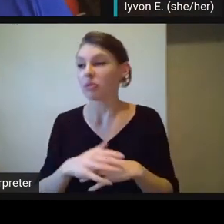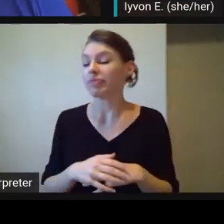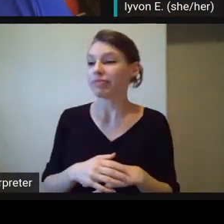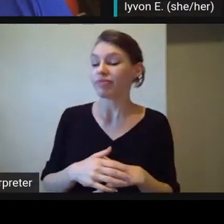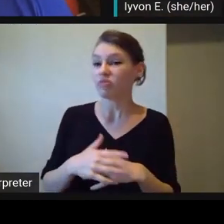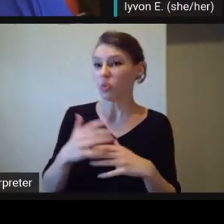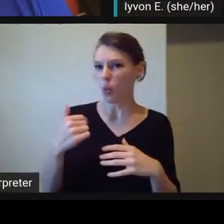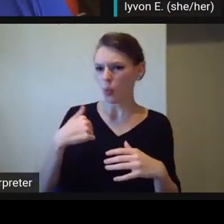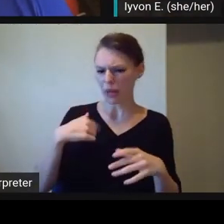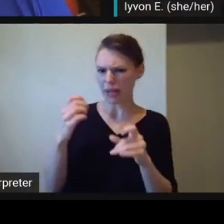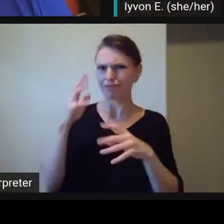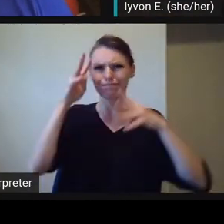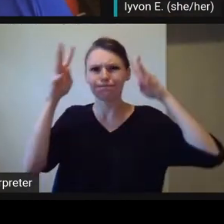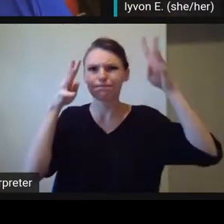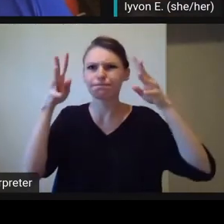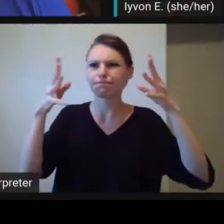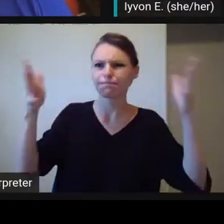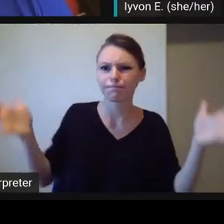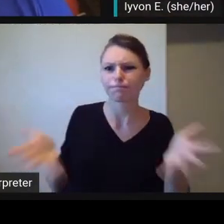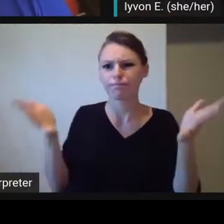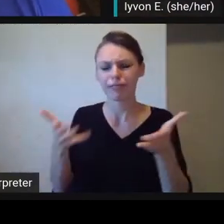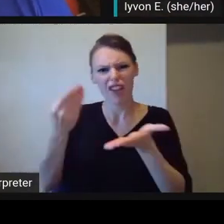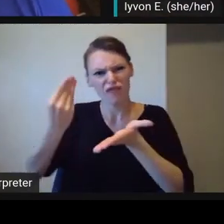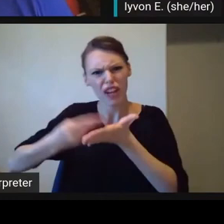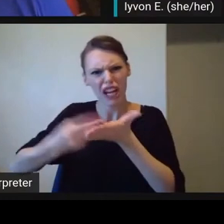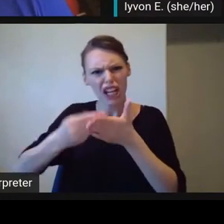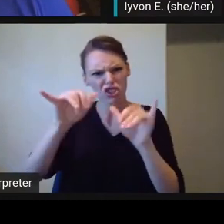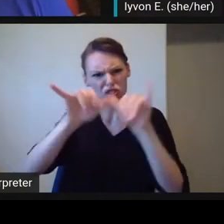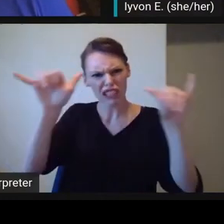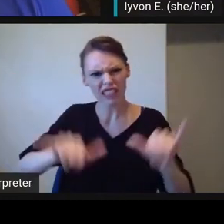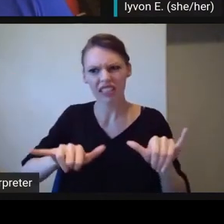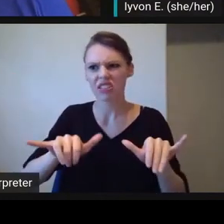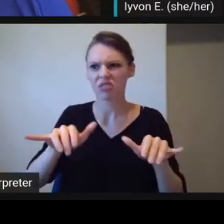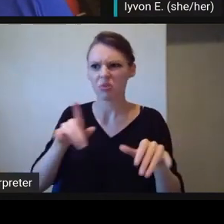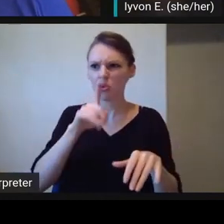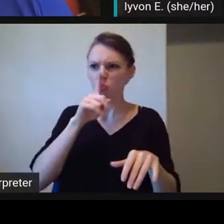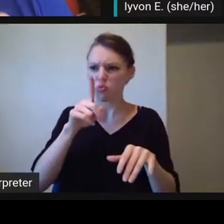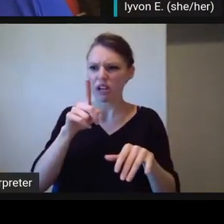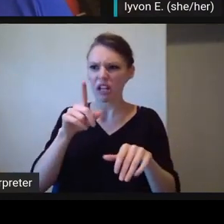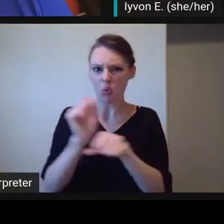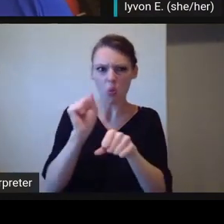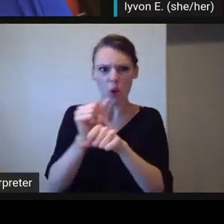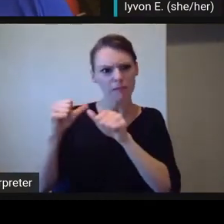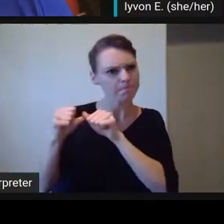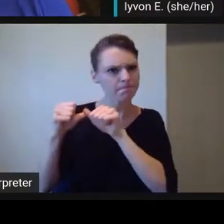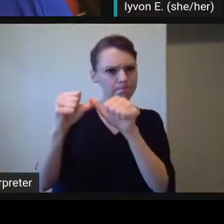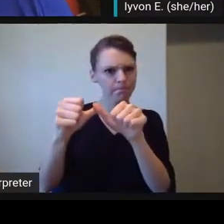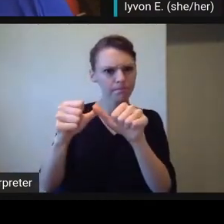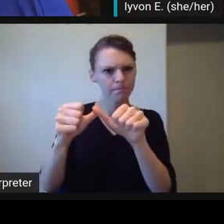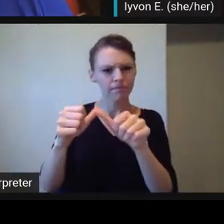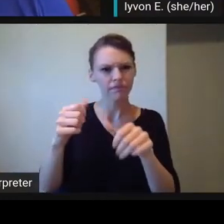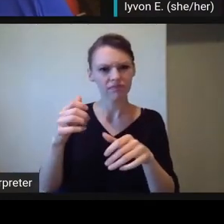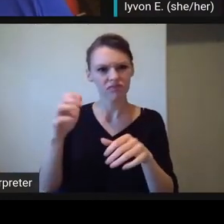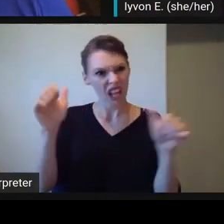a financial model that's more sustainable and more people can work more often. There's probably hopefully going to be less competition